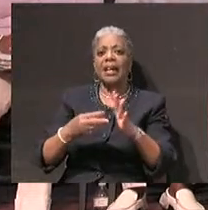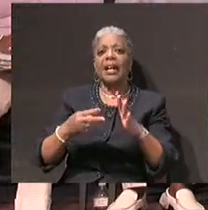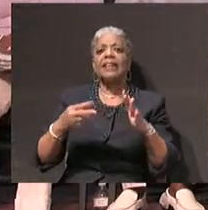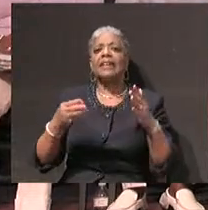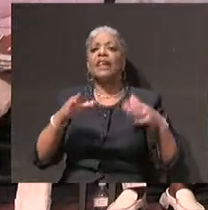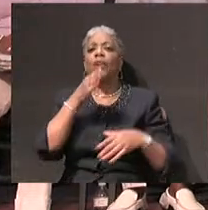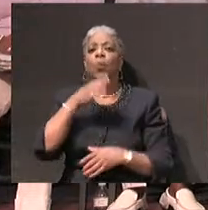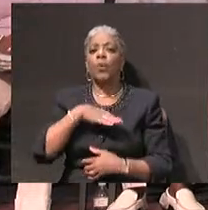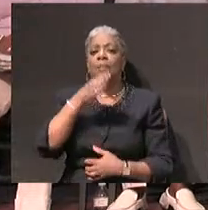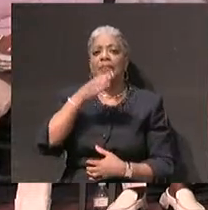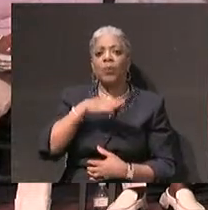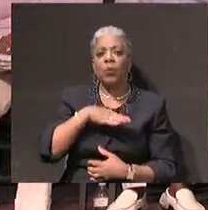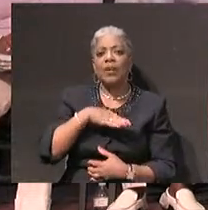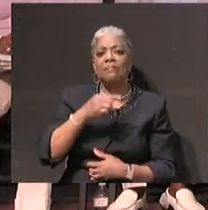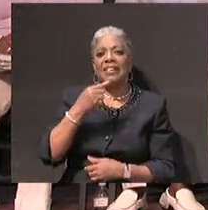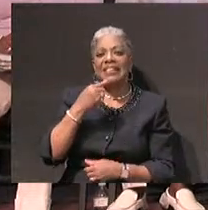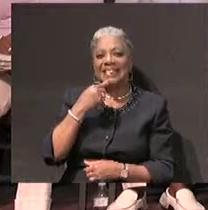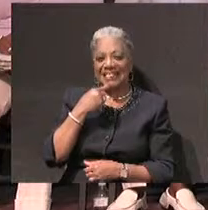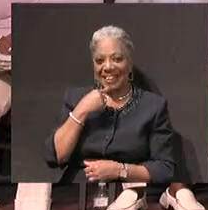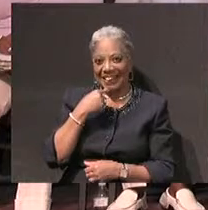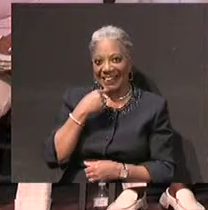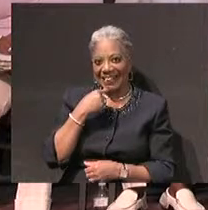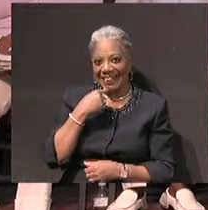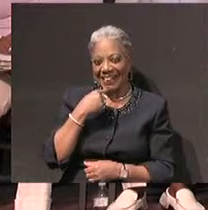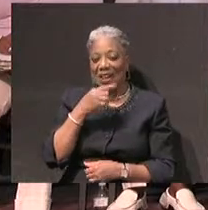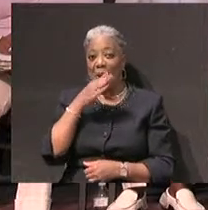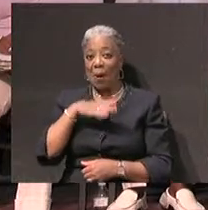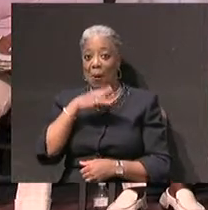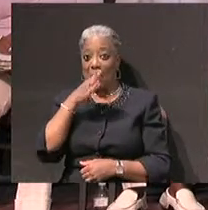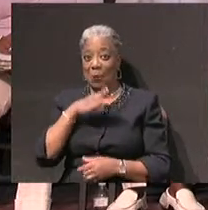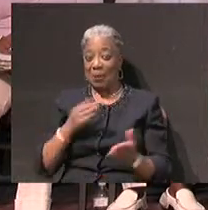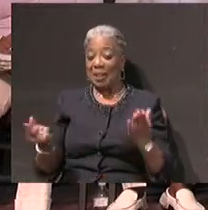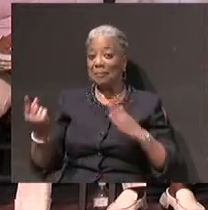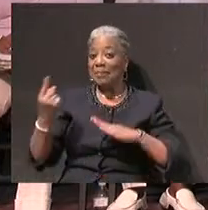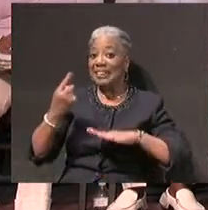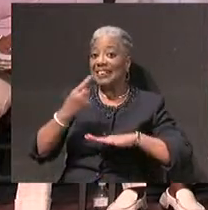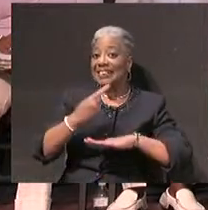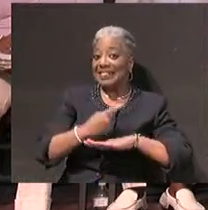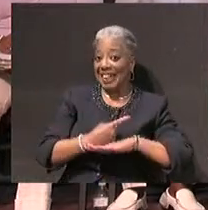Now somehow next year, women, from Women's Day, this ought to be your theme.